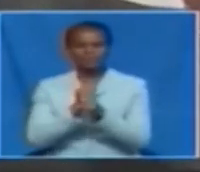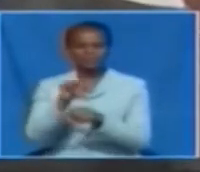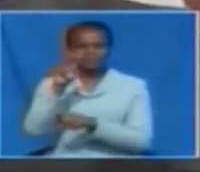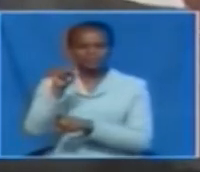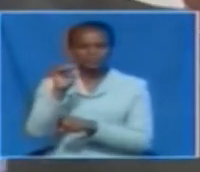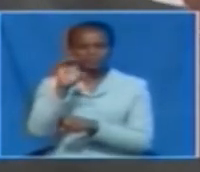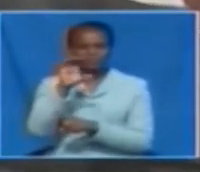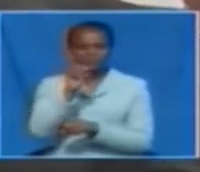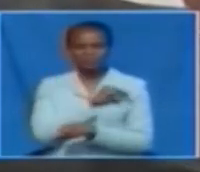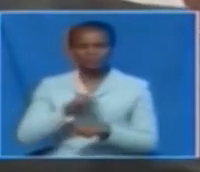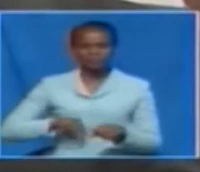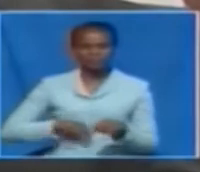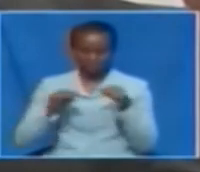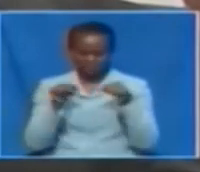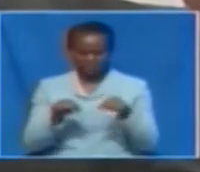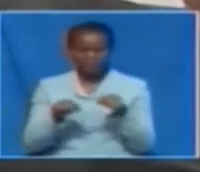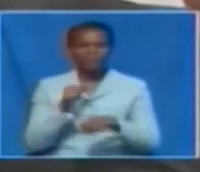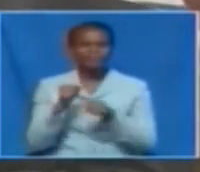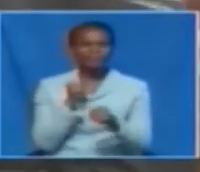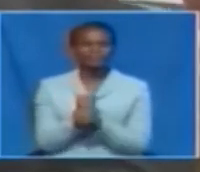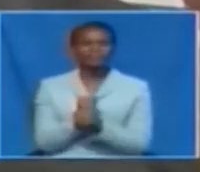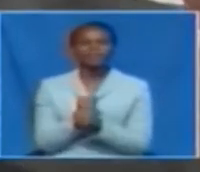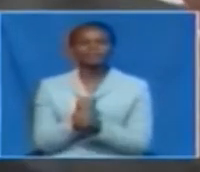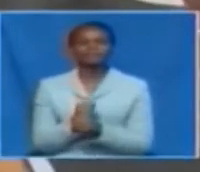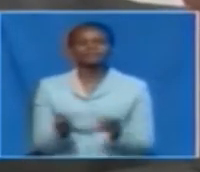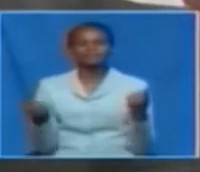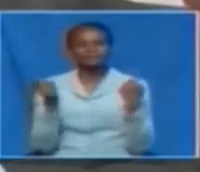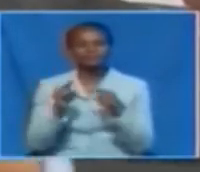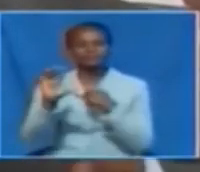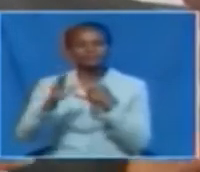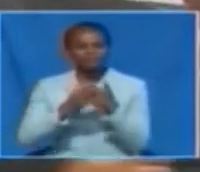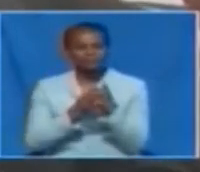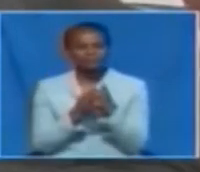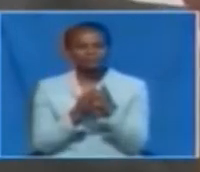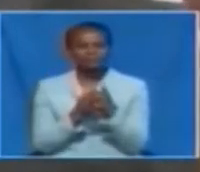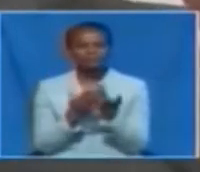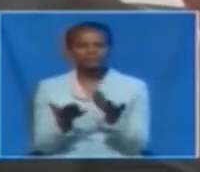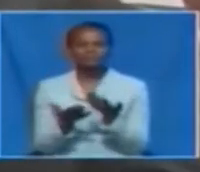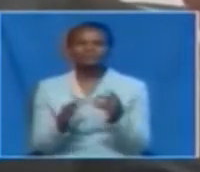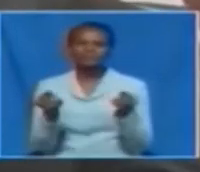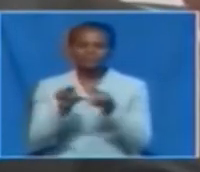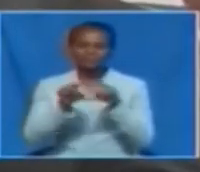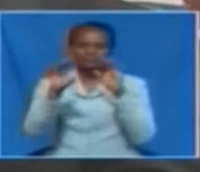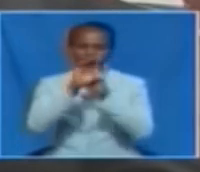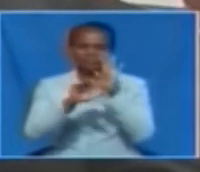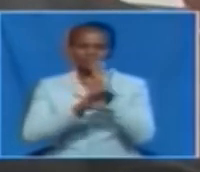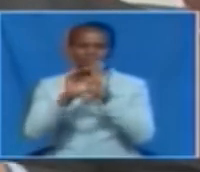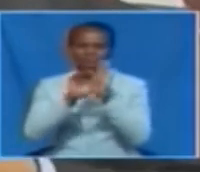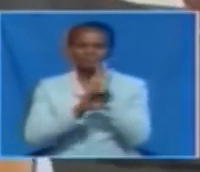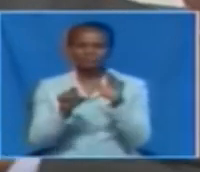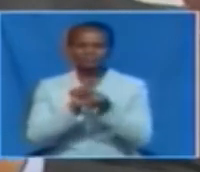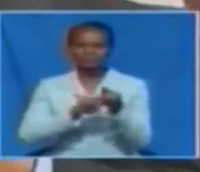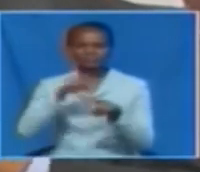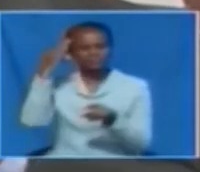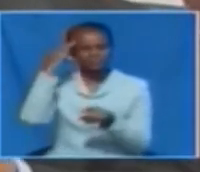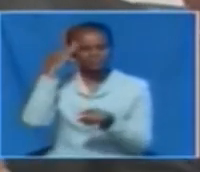NEC members' term expires this year. And so when they went back into the precedent and the Constitution, they discovered that